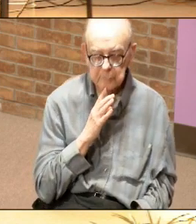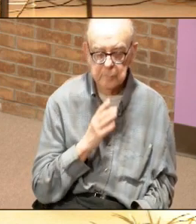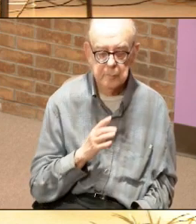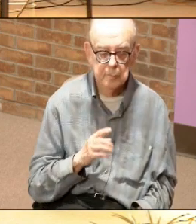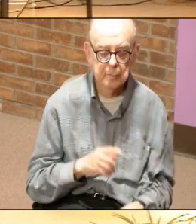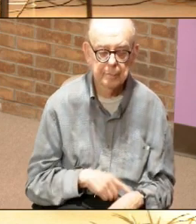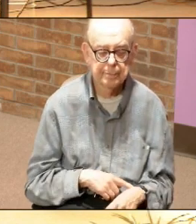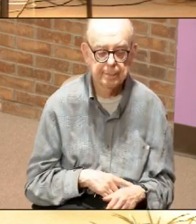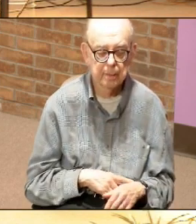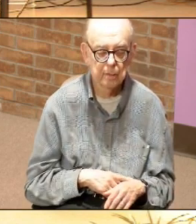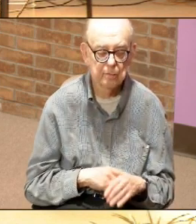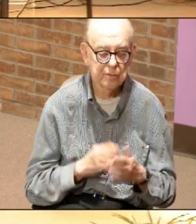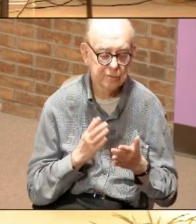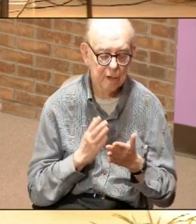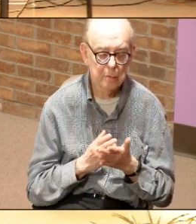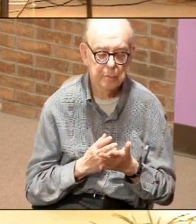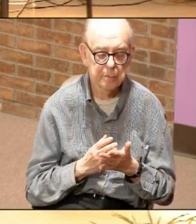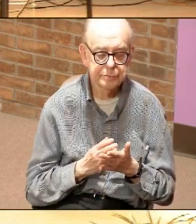It's time to shut down